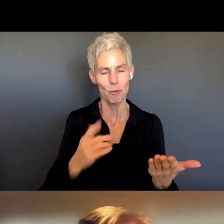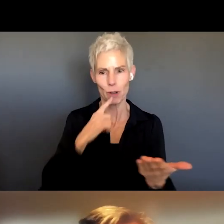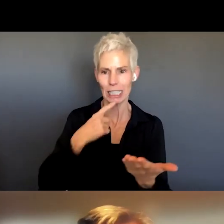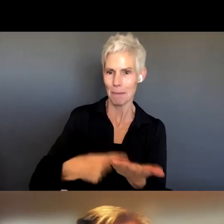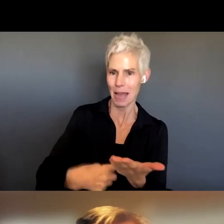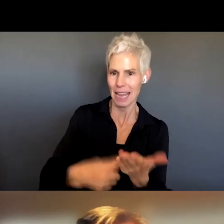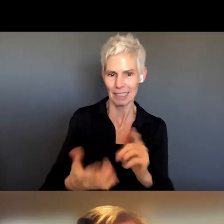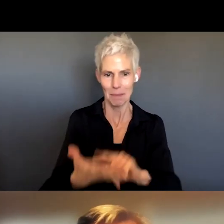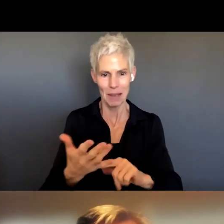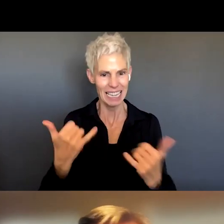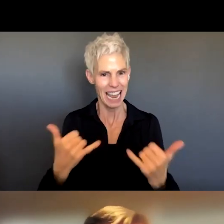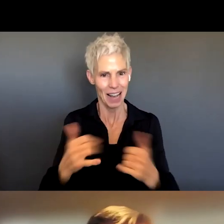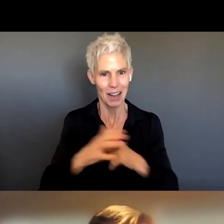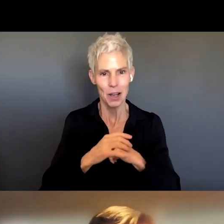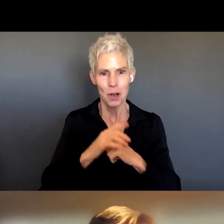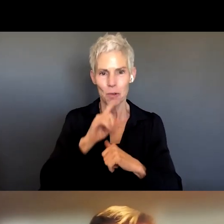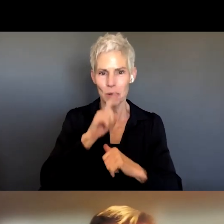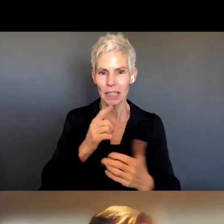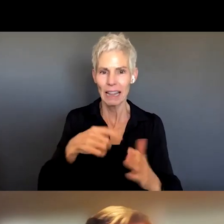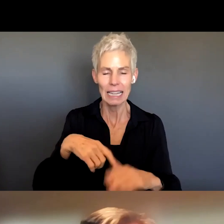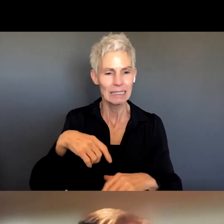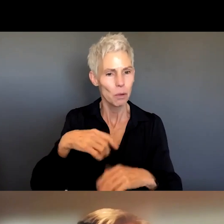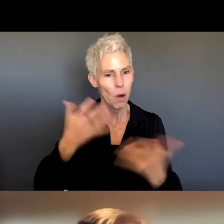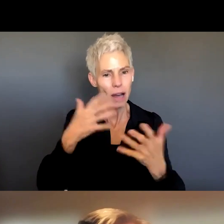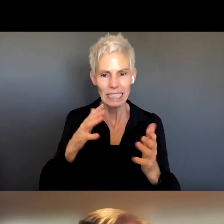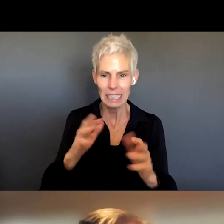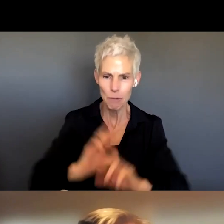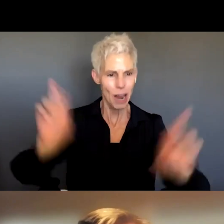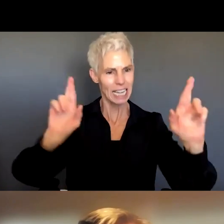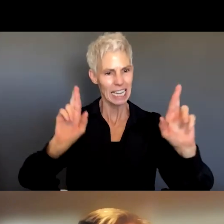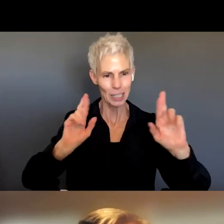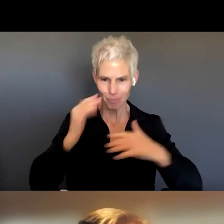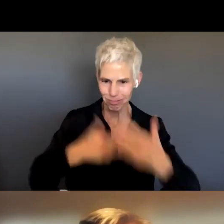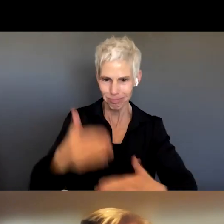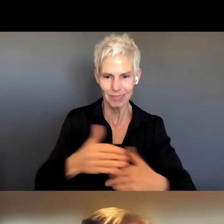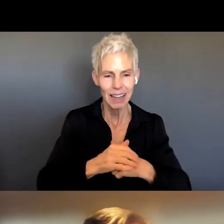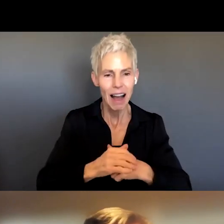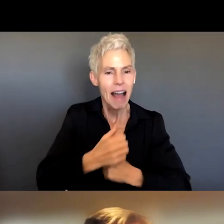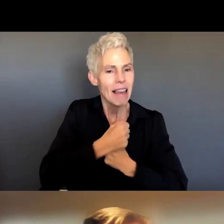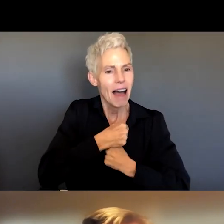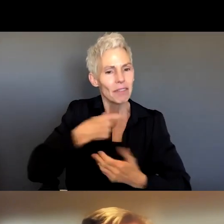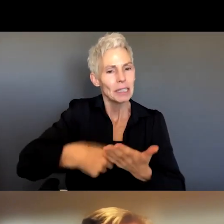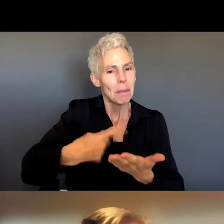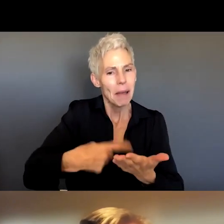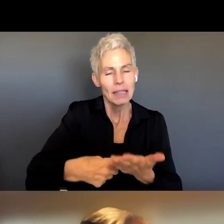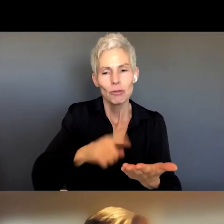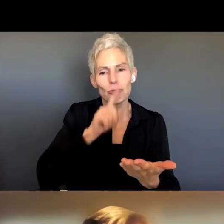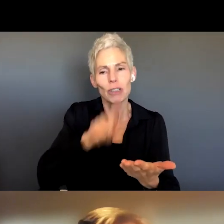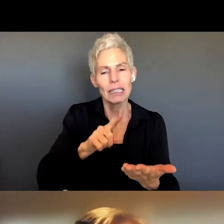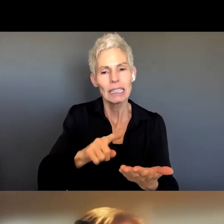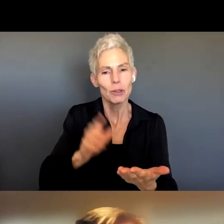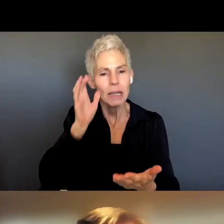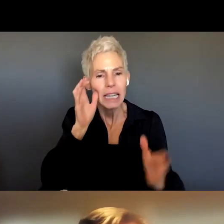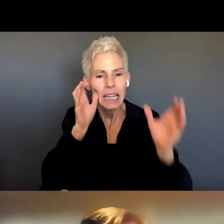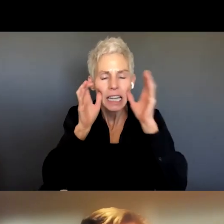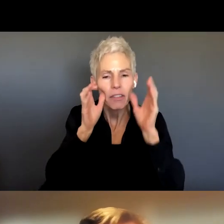wanted to be able to do that deep voice of let's get ready to rumble. But I really love these debates and being able to hear from two such